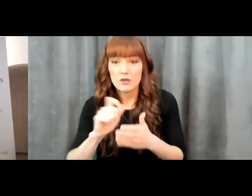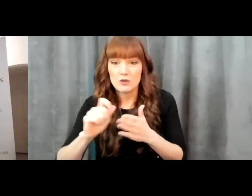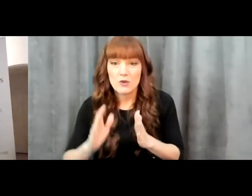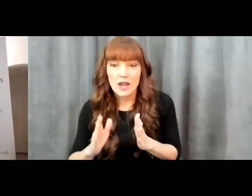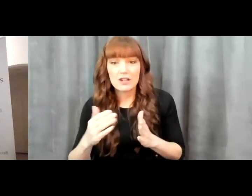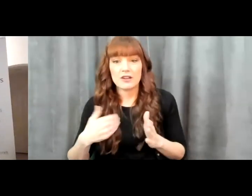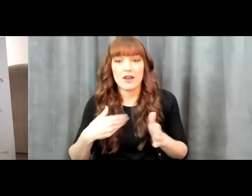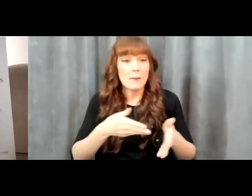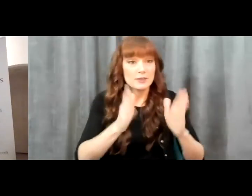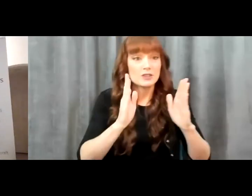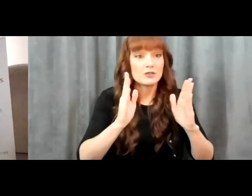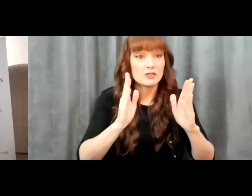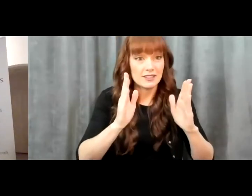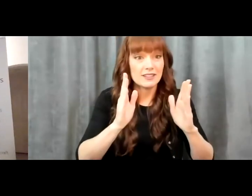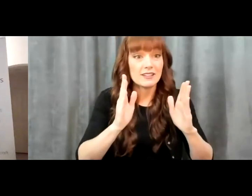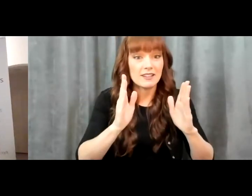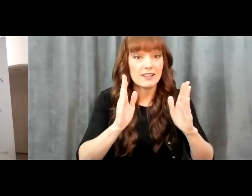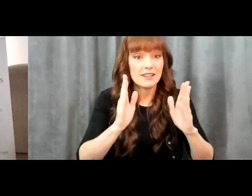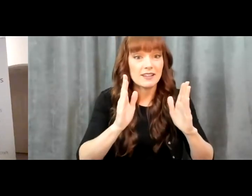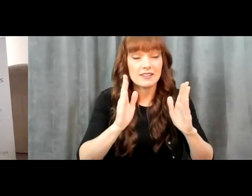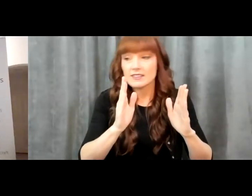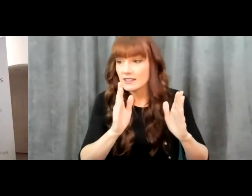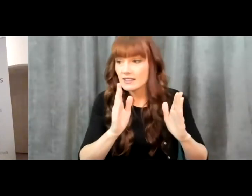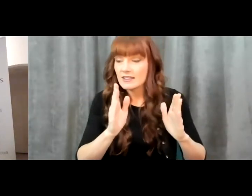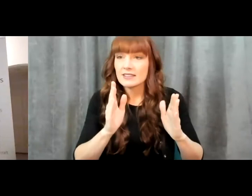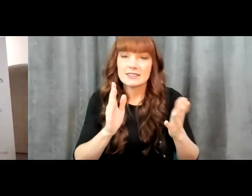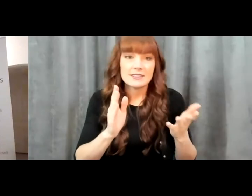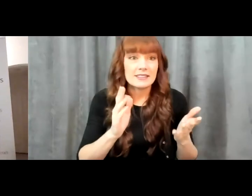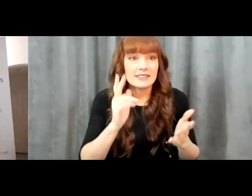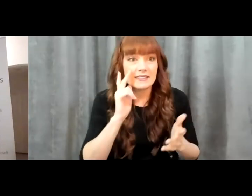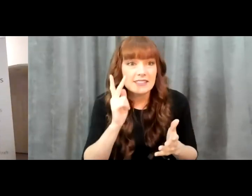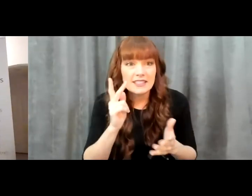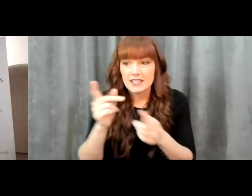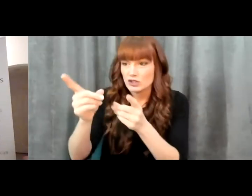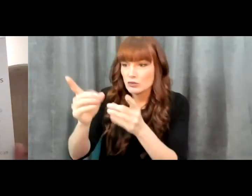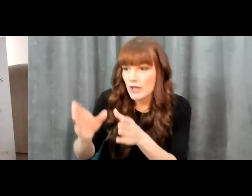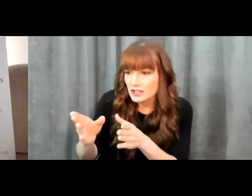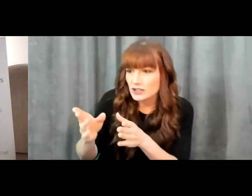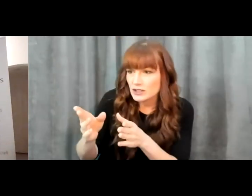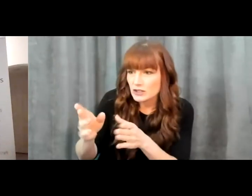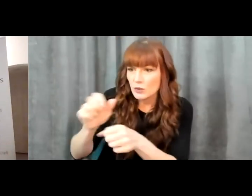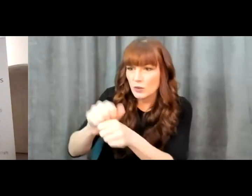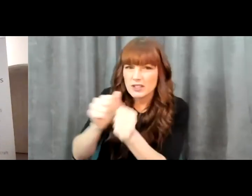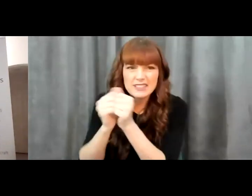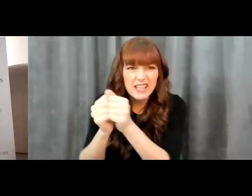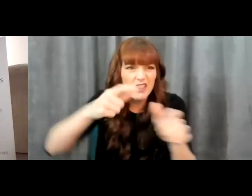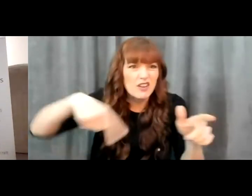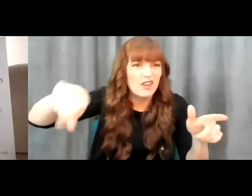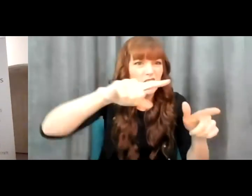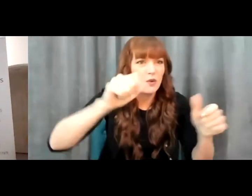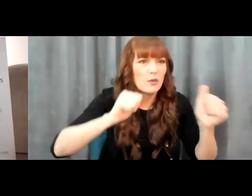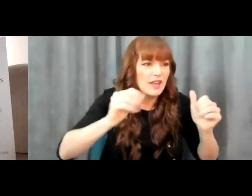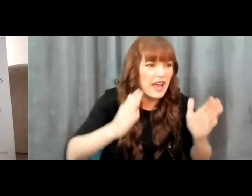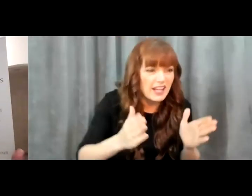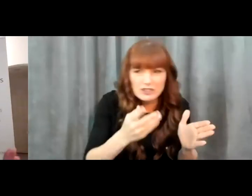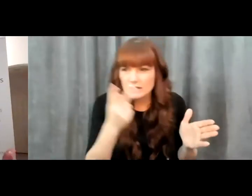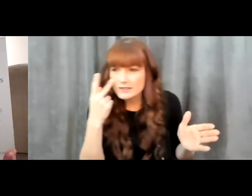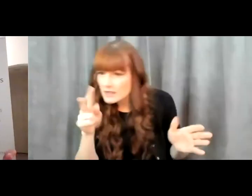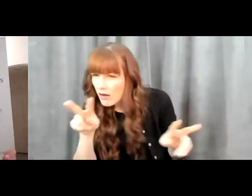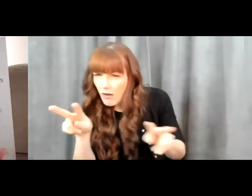the opportunity to see a director work with actors, see how that all flows, see that it